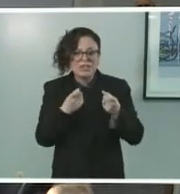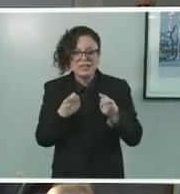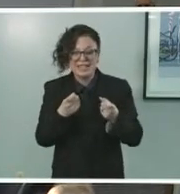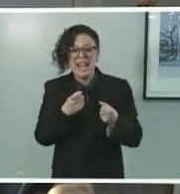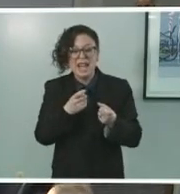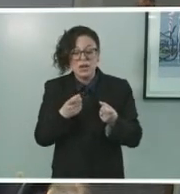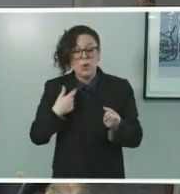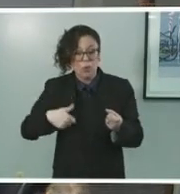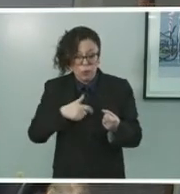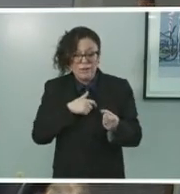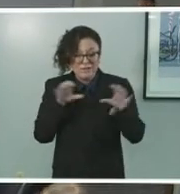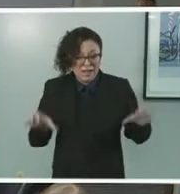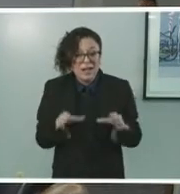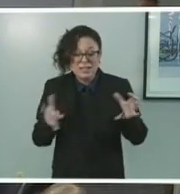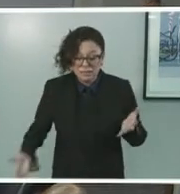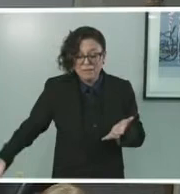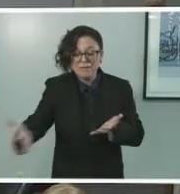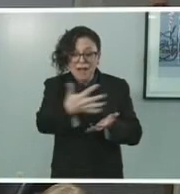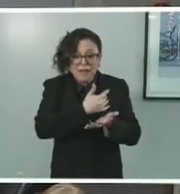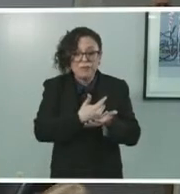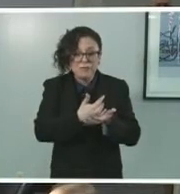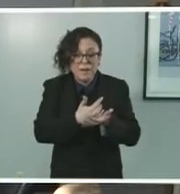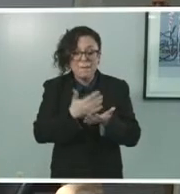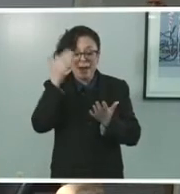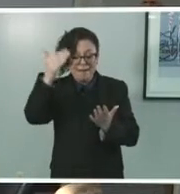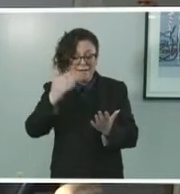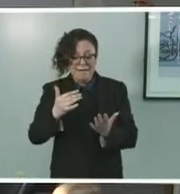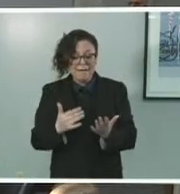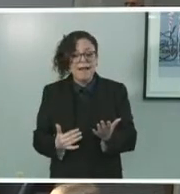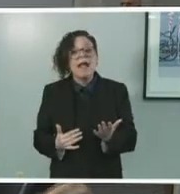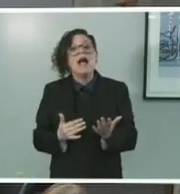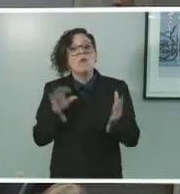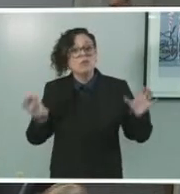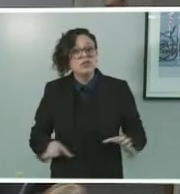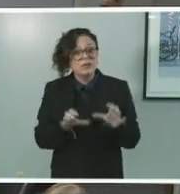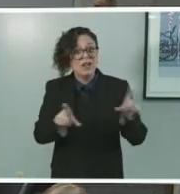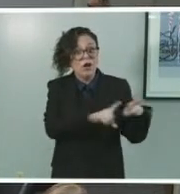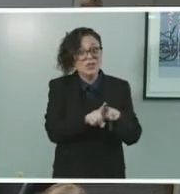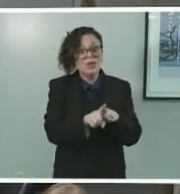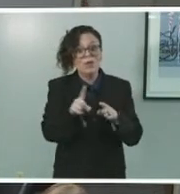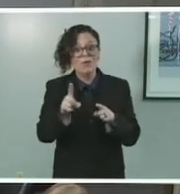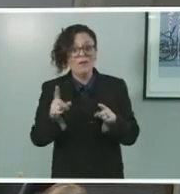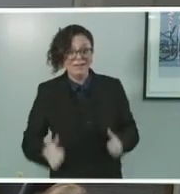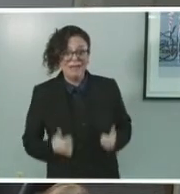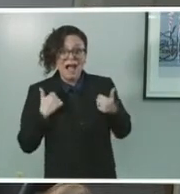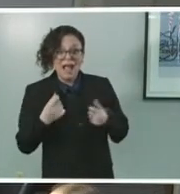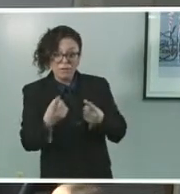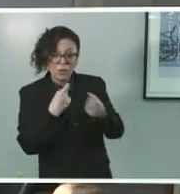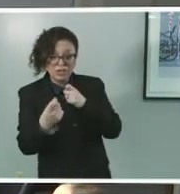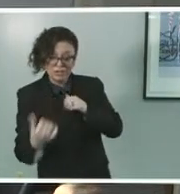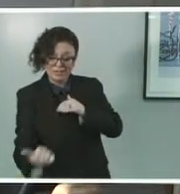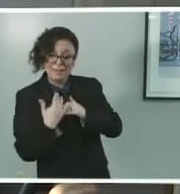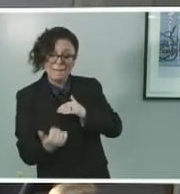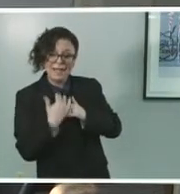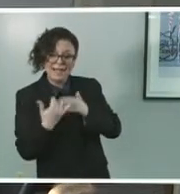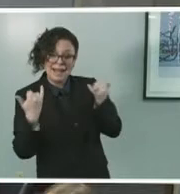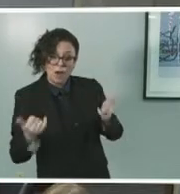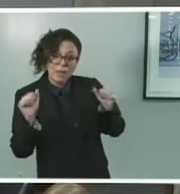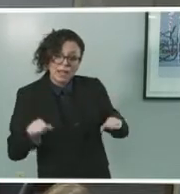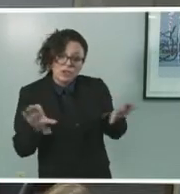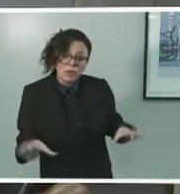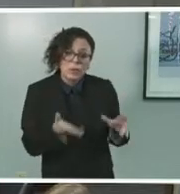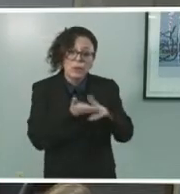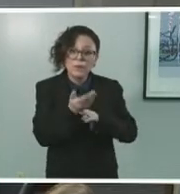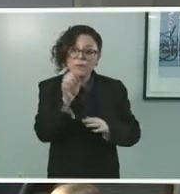get through as many of them as we can. We're also collecting them live right now, so if people want to submit questions, they can do so on our